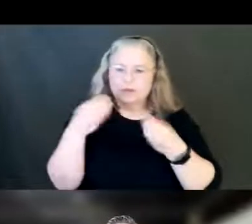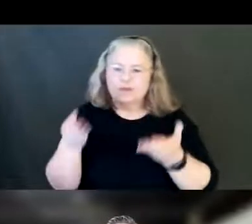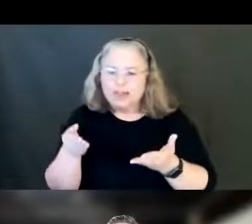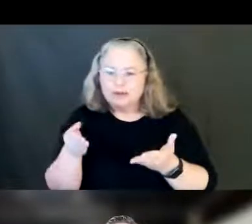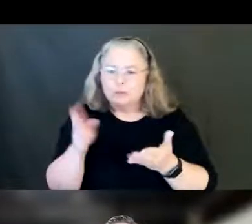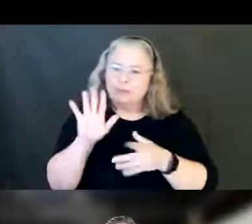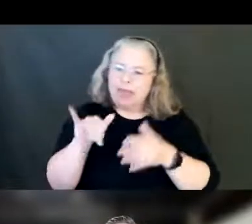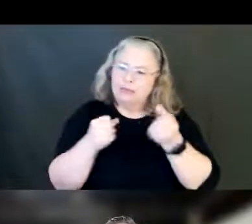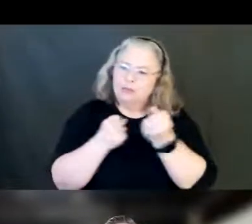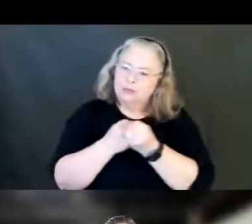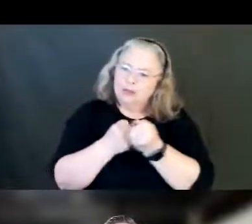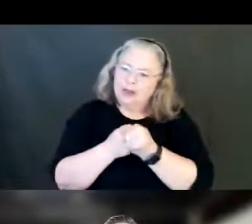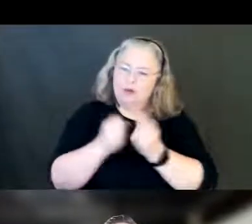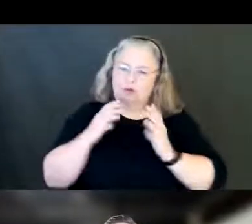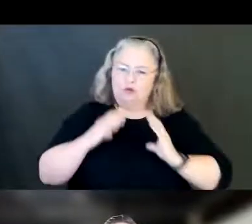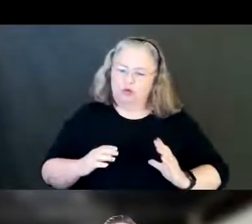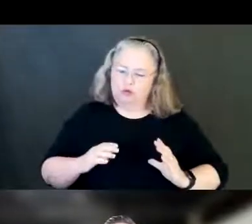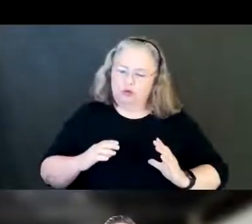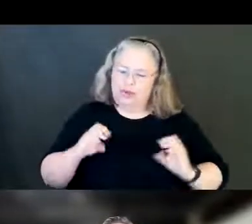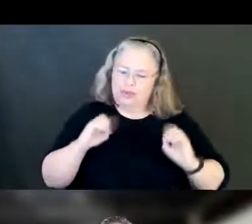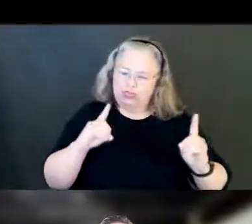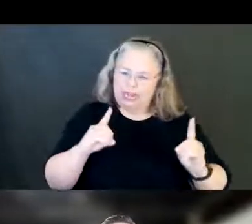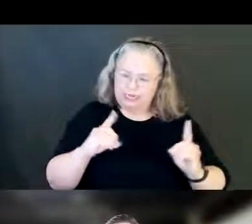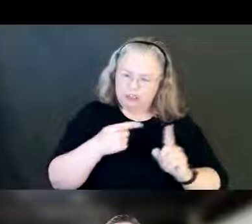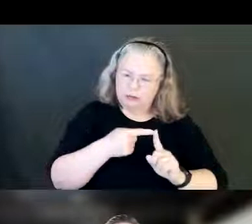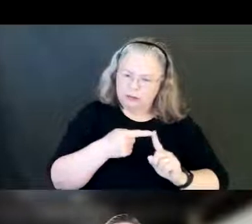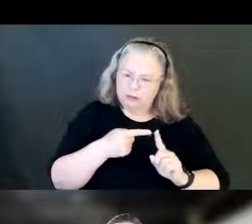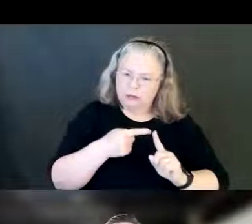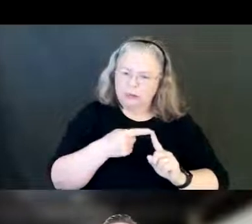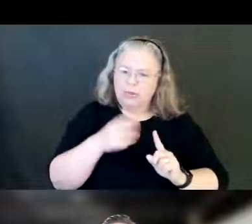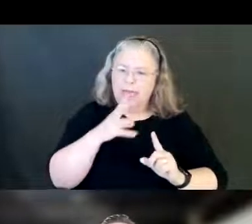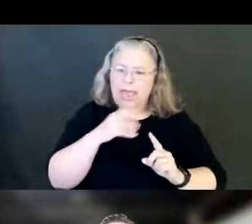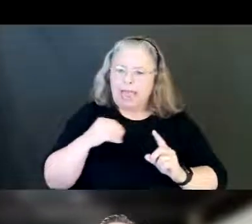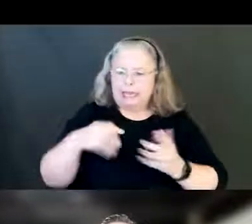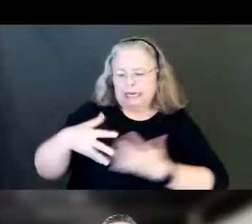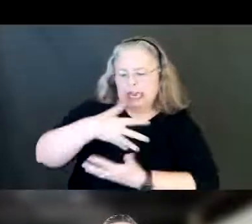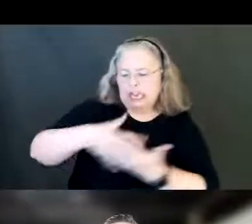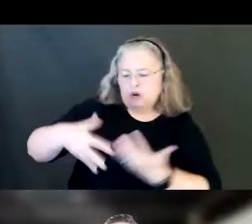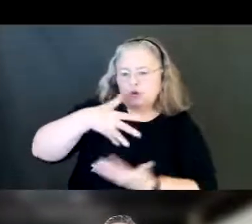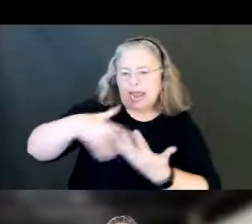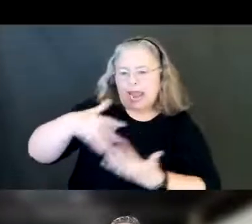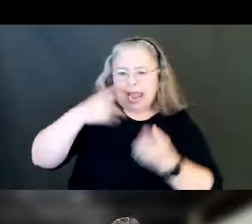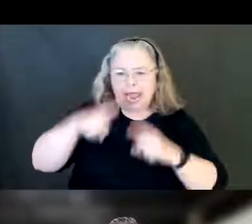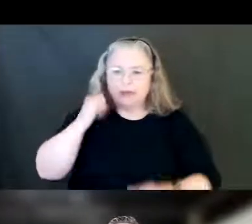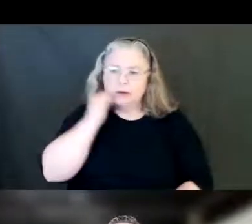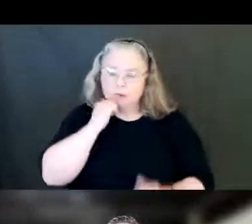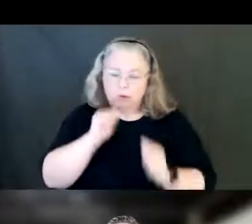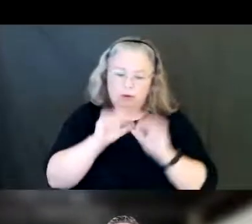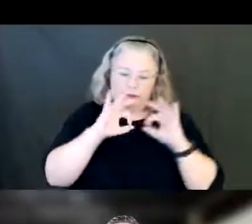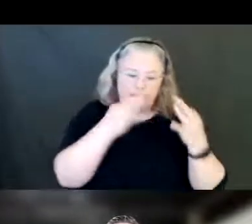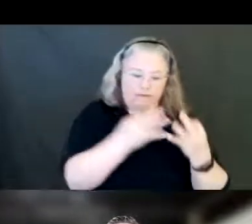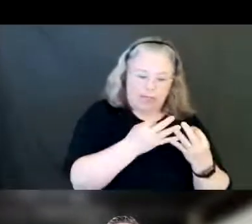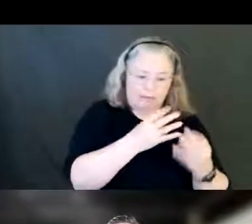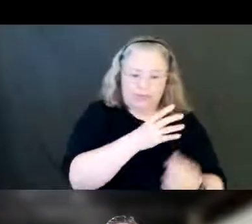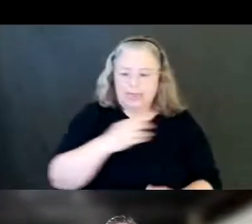by supporting consumer education, and also the interactions that happen on a daily basis between families and